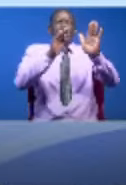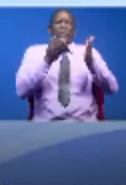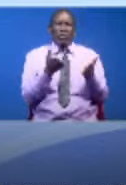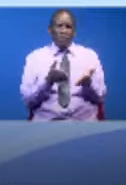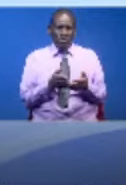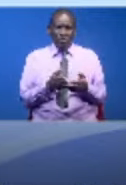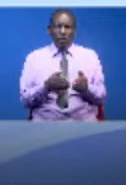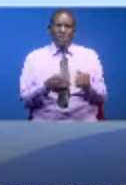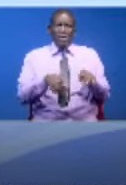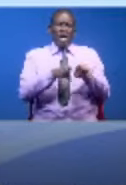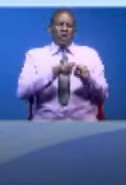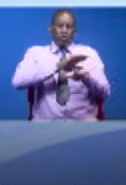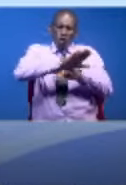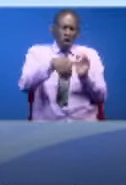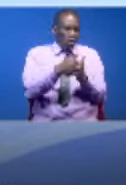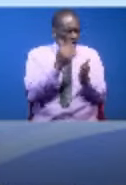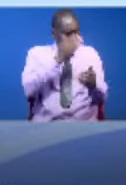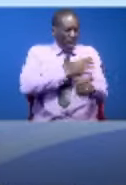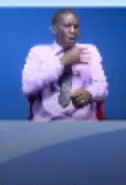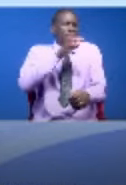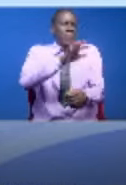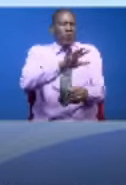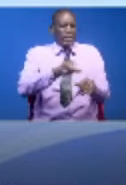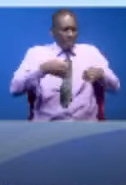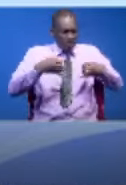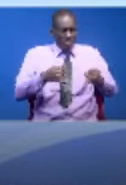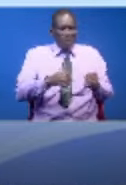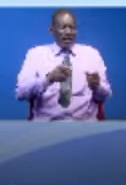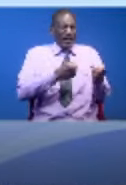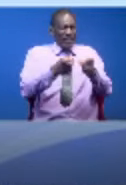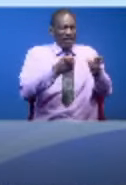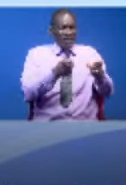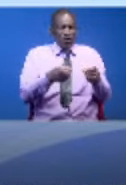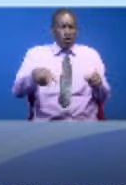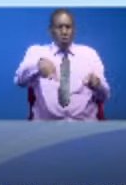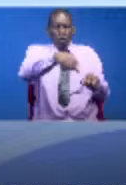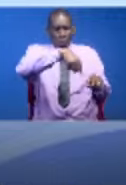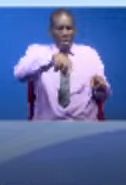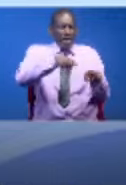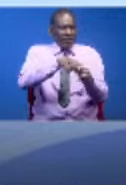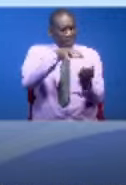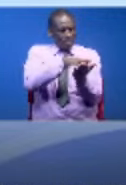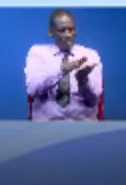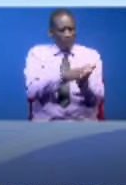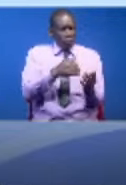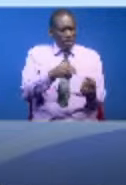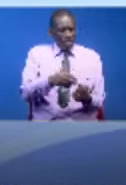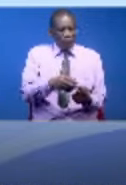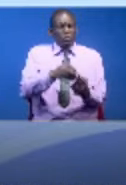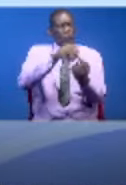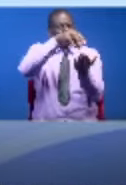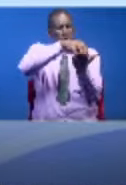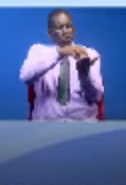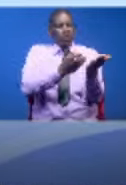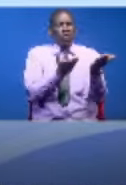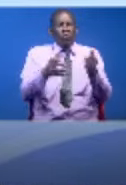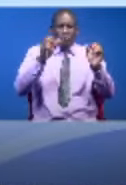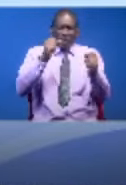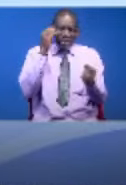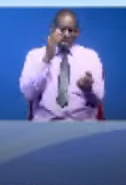Yeah. As we know that empowering and enforcing governance, we, as a bank, we are in a privileged position where we can